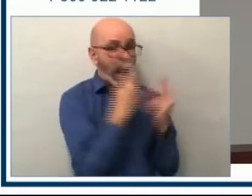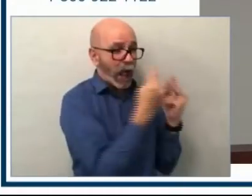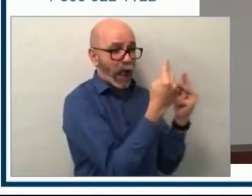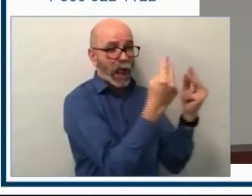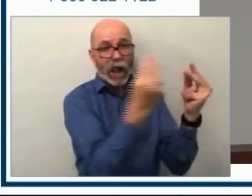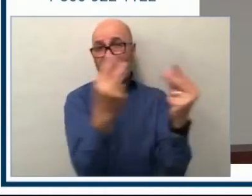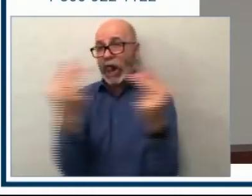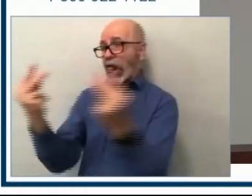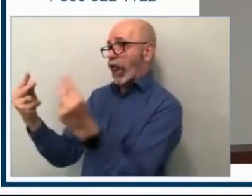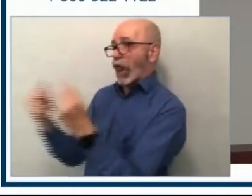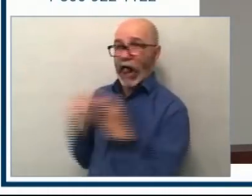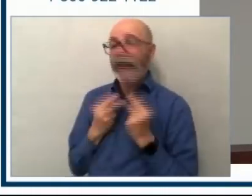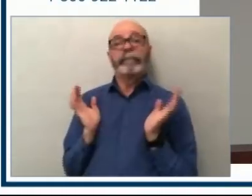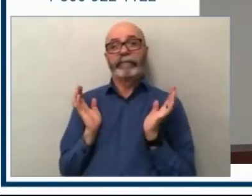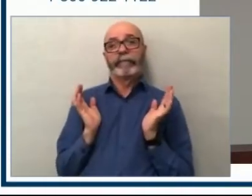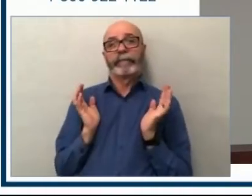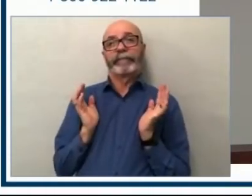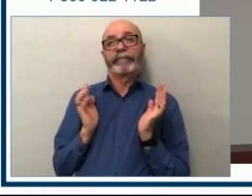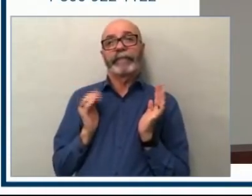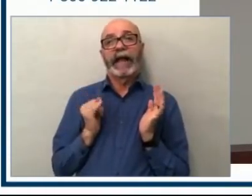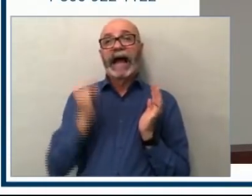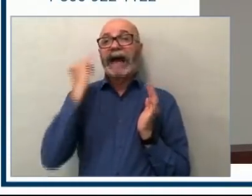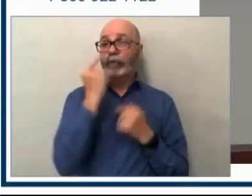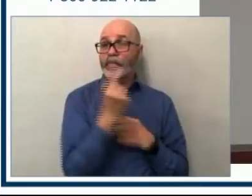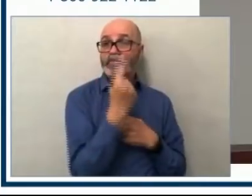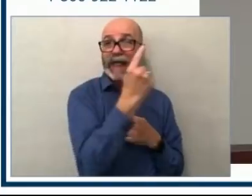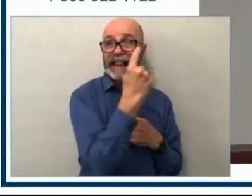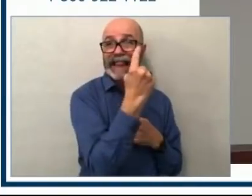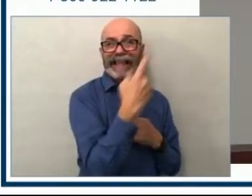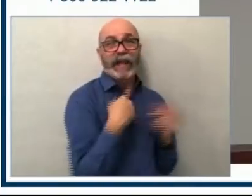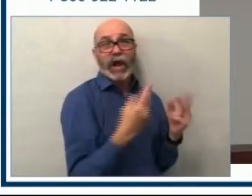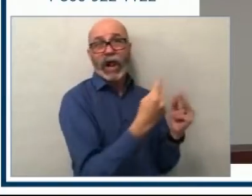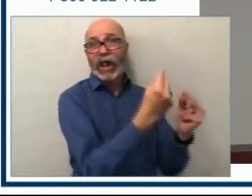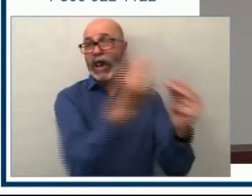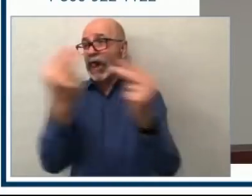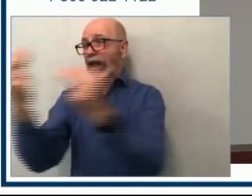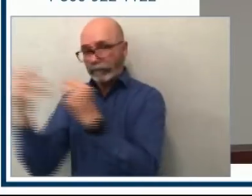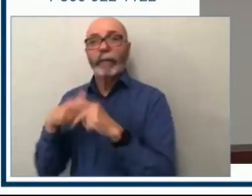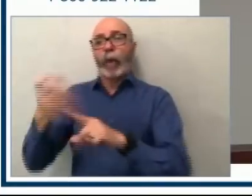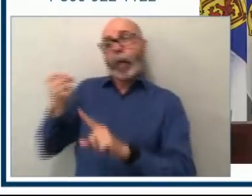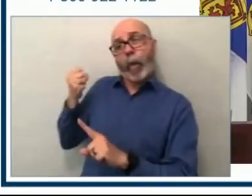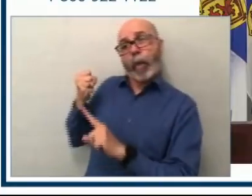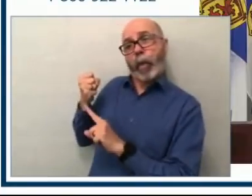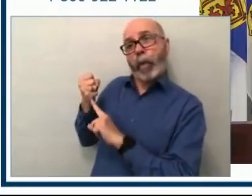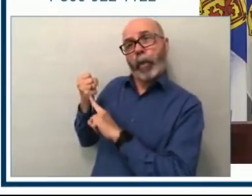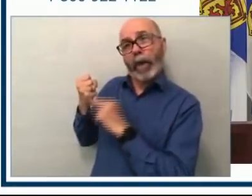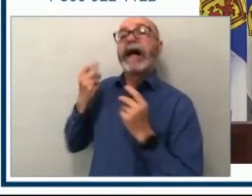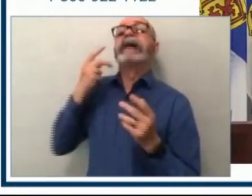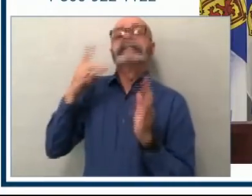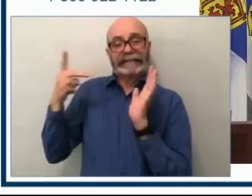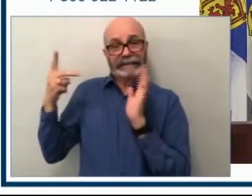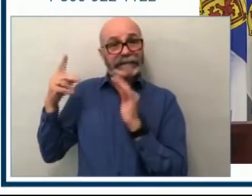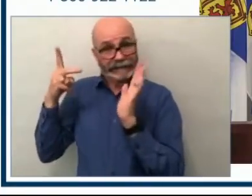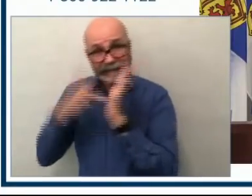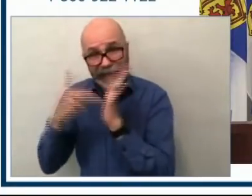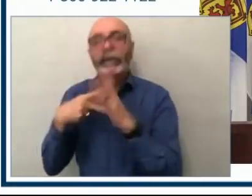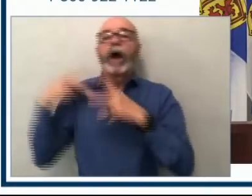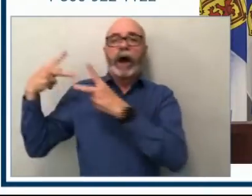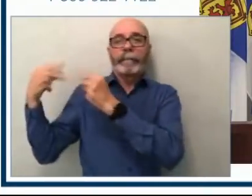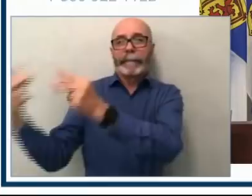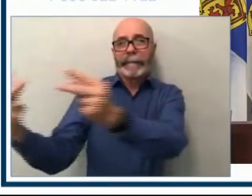dose and focusing on the 2 doses as our target. Go ahead with your follow-up, Keith. So